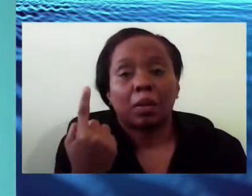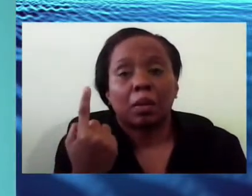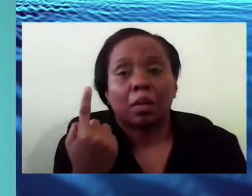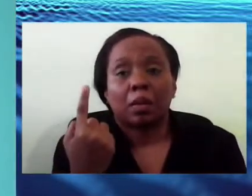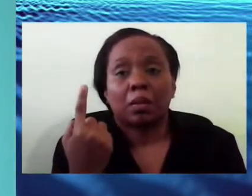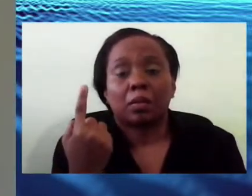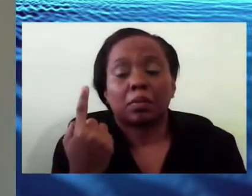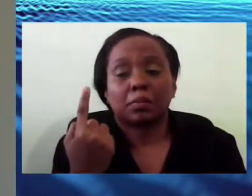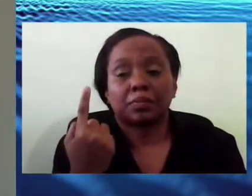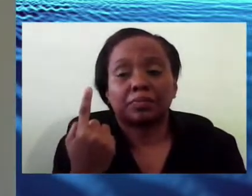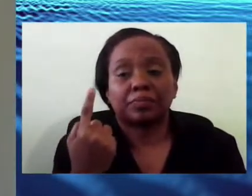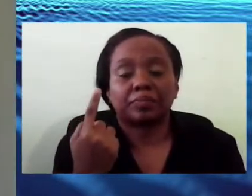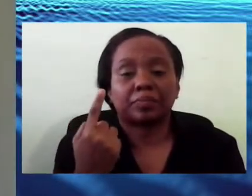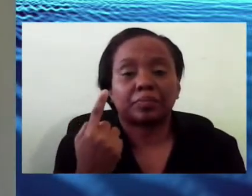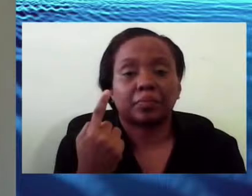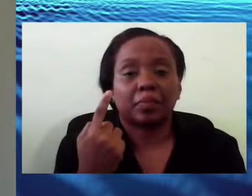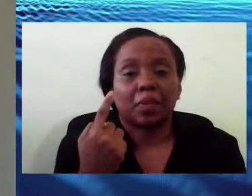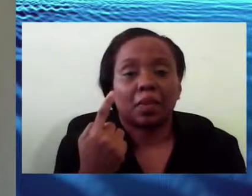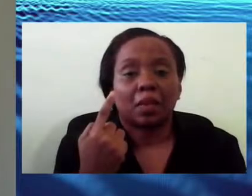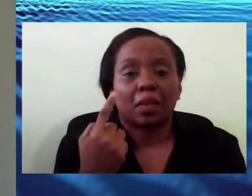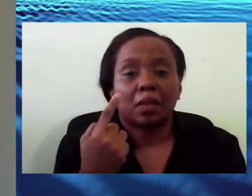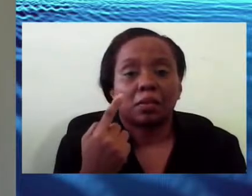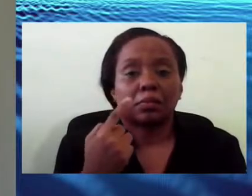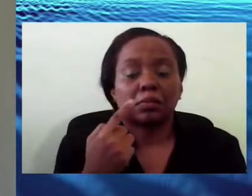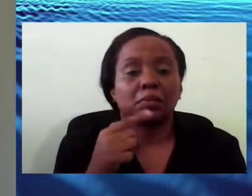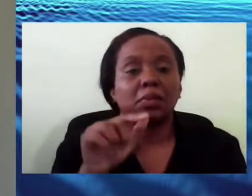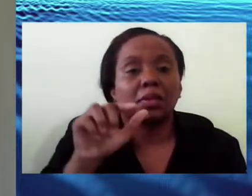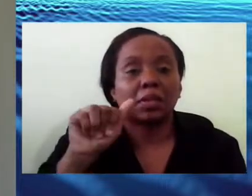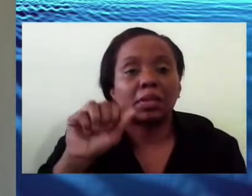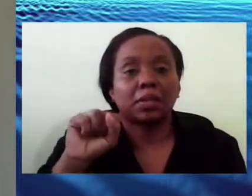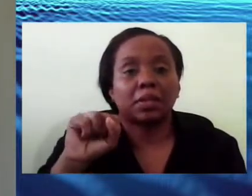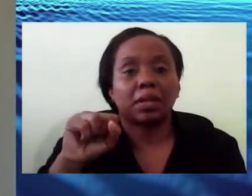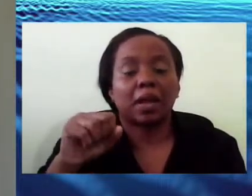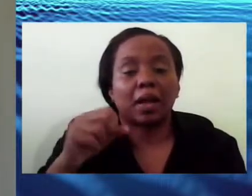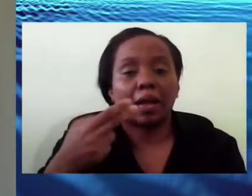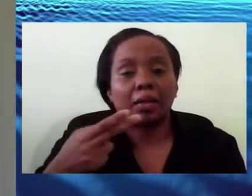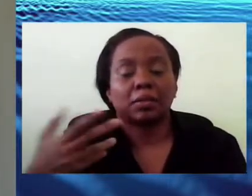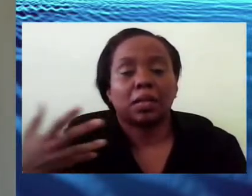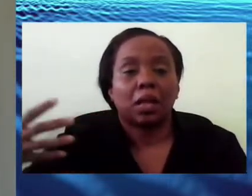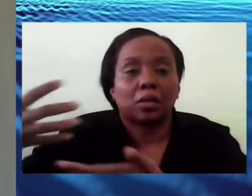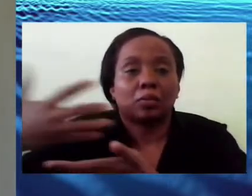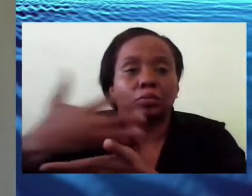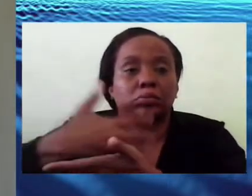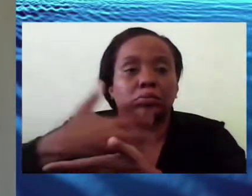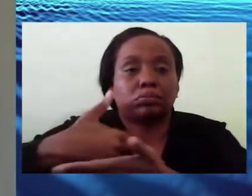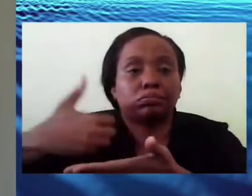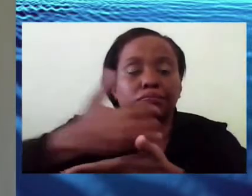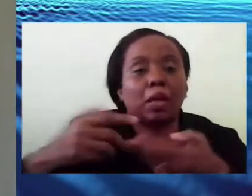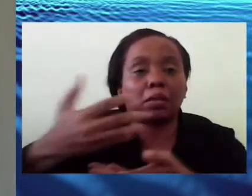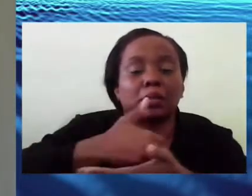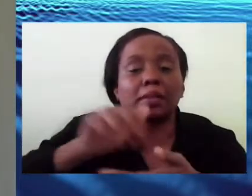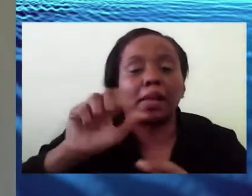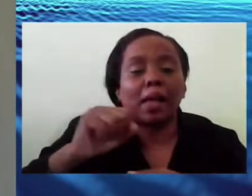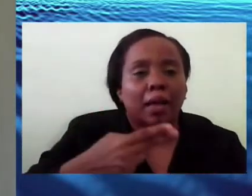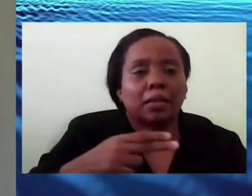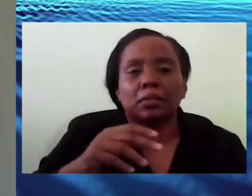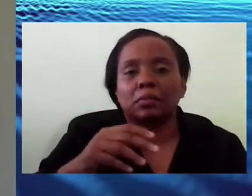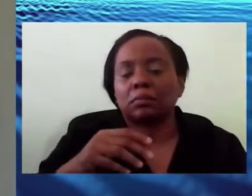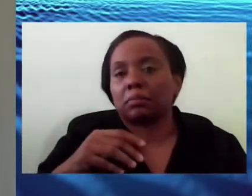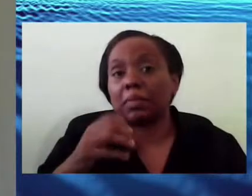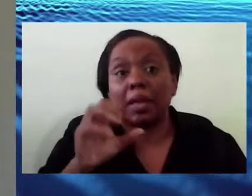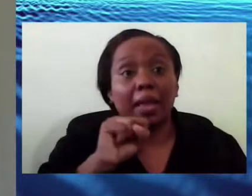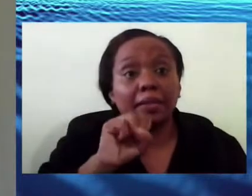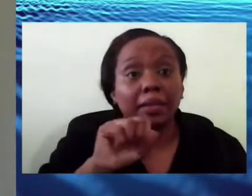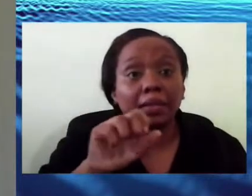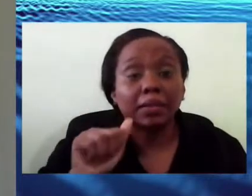the ash that has been collected in bikes, if it's SSA or otherwise, will there be any trucks be going around to the communities